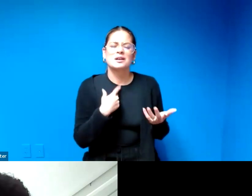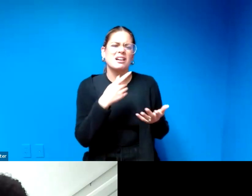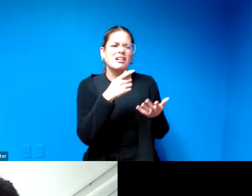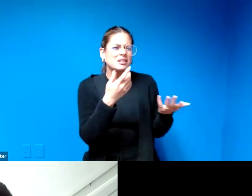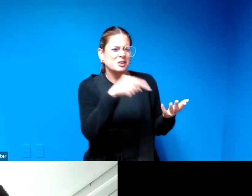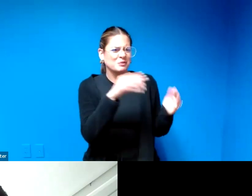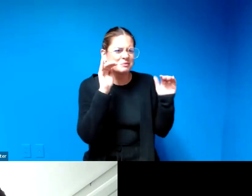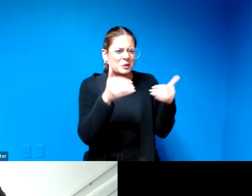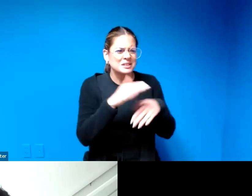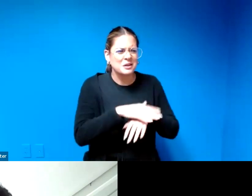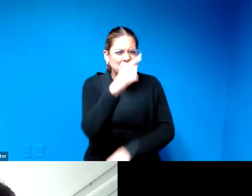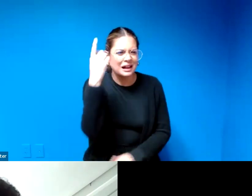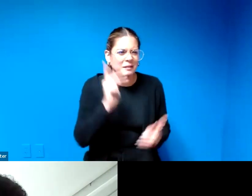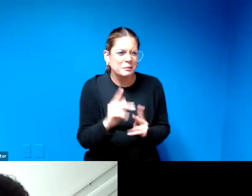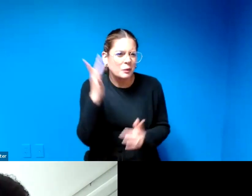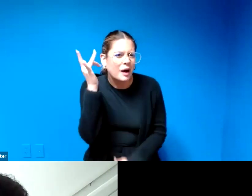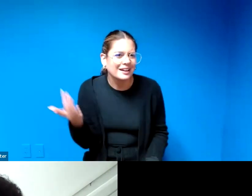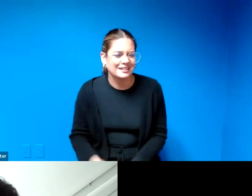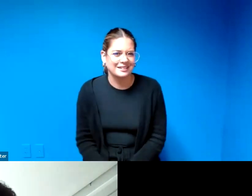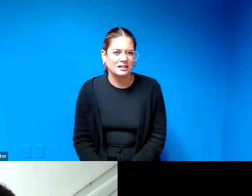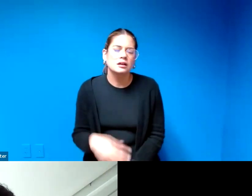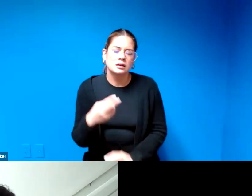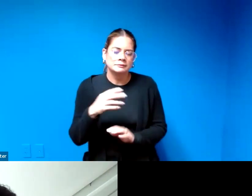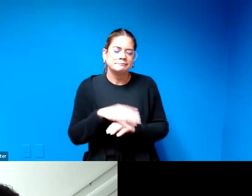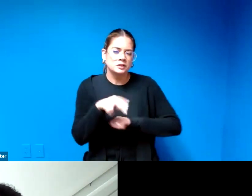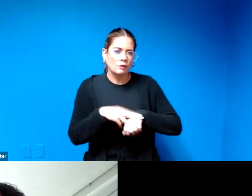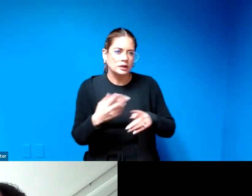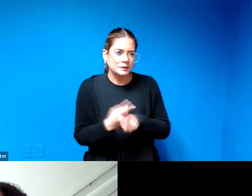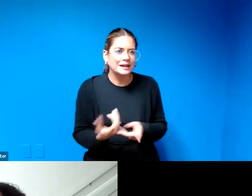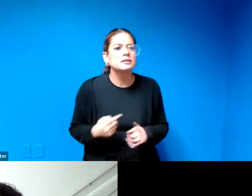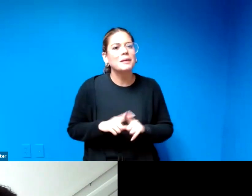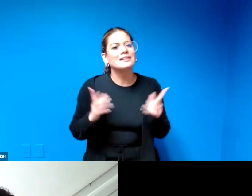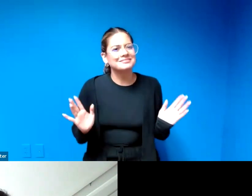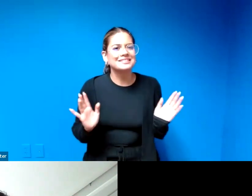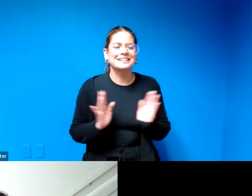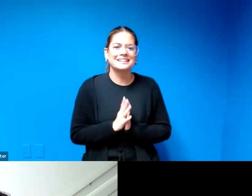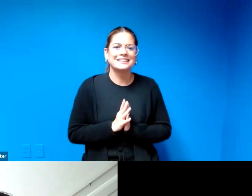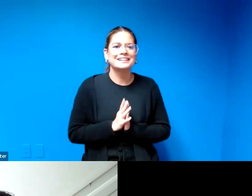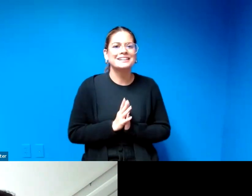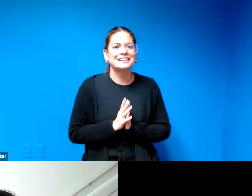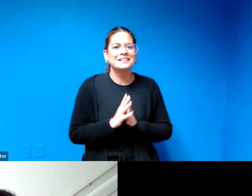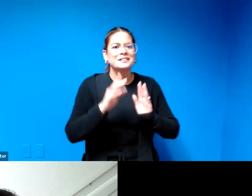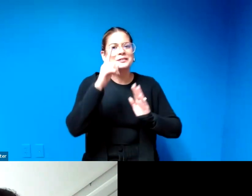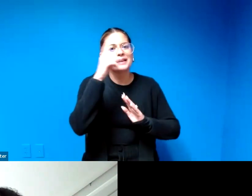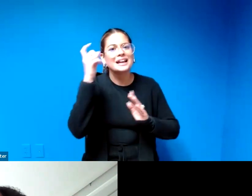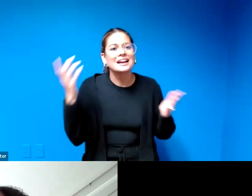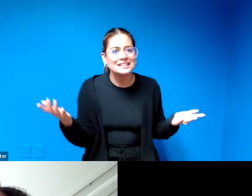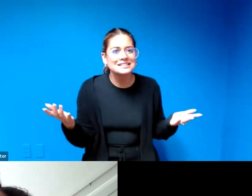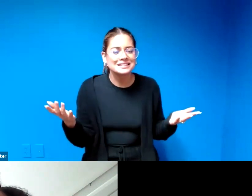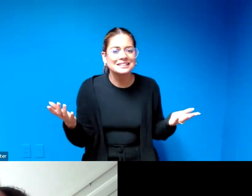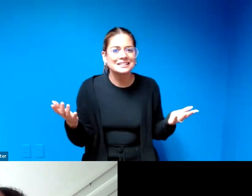focusing on Black people? And for obvious reasons, of course, but also I think most importantly, because